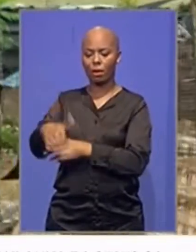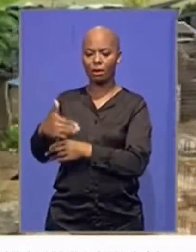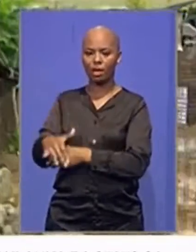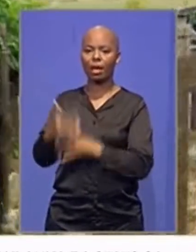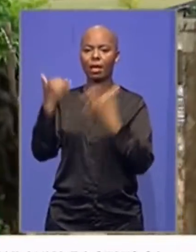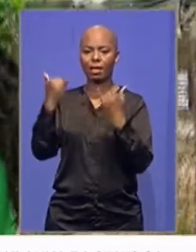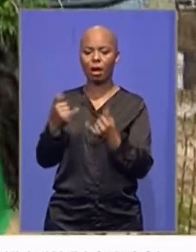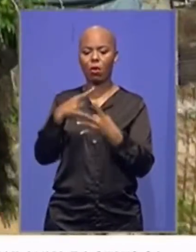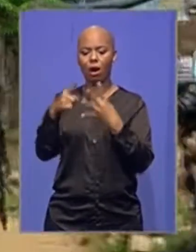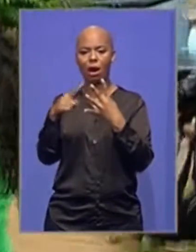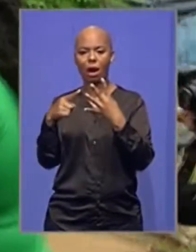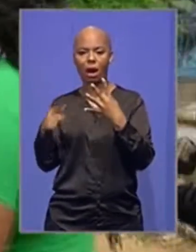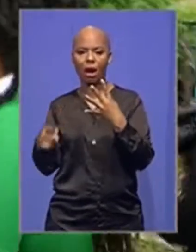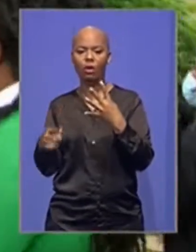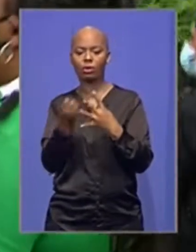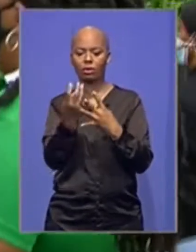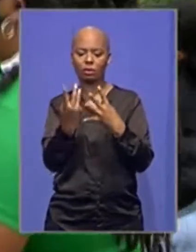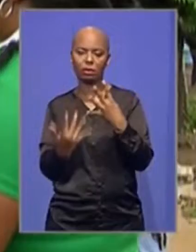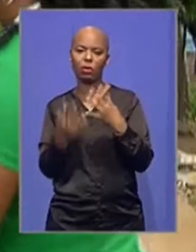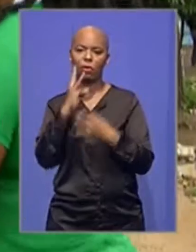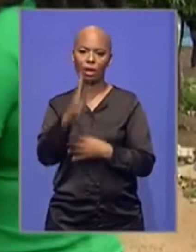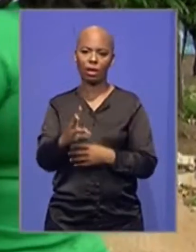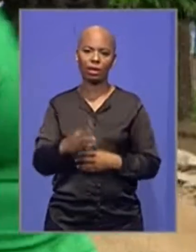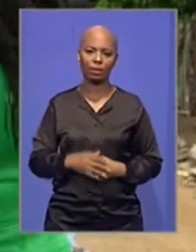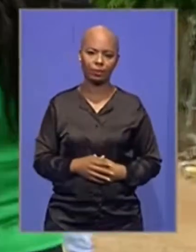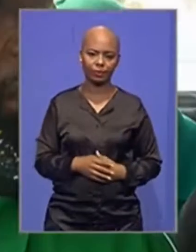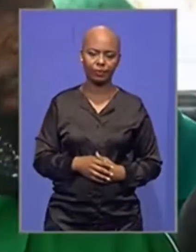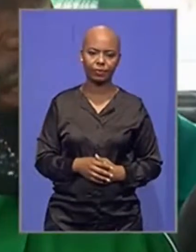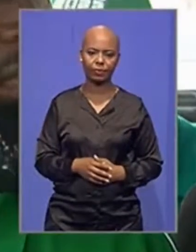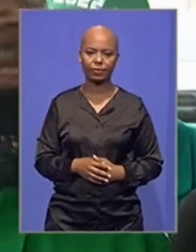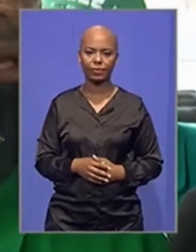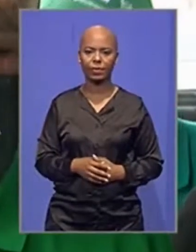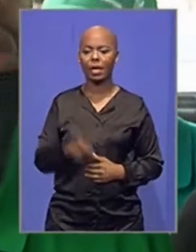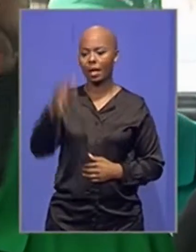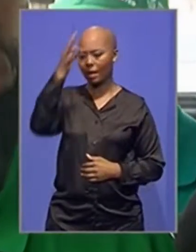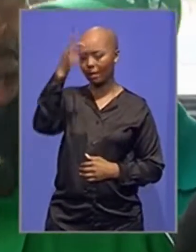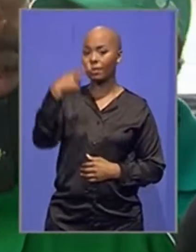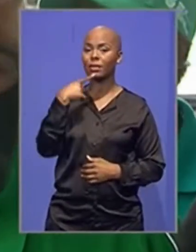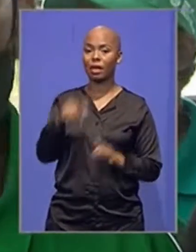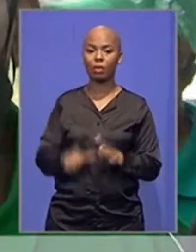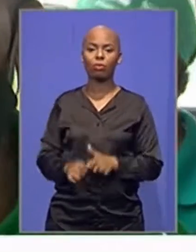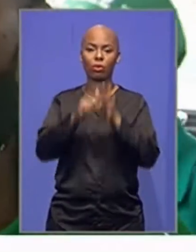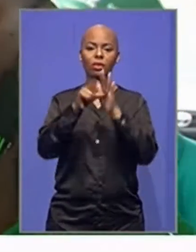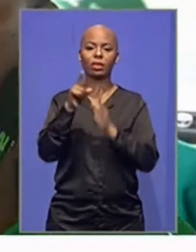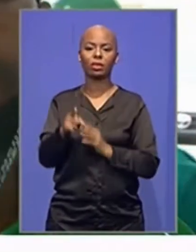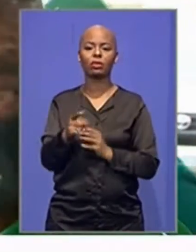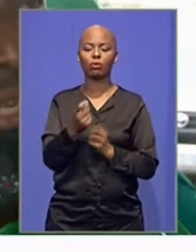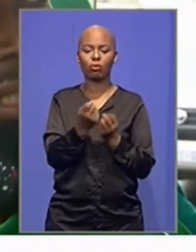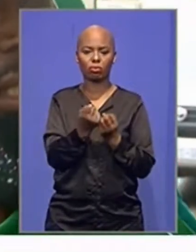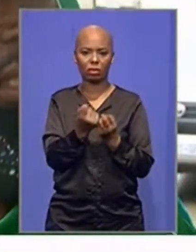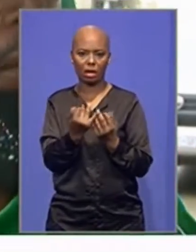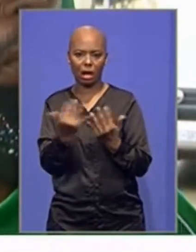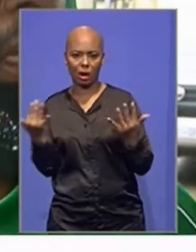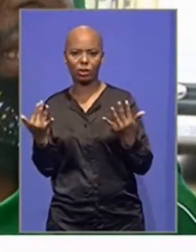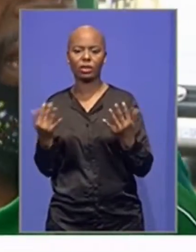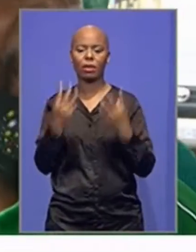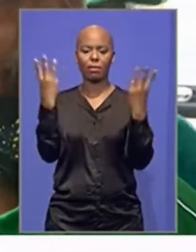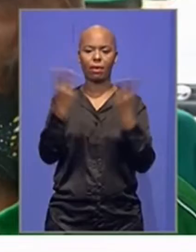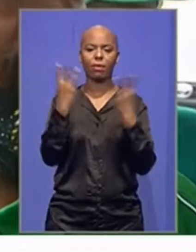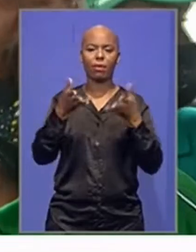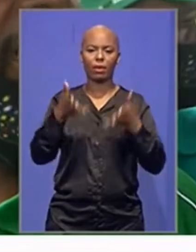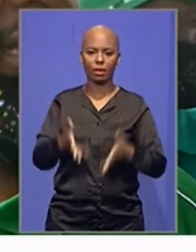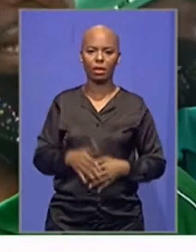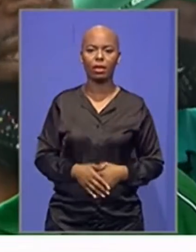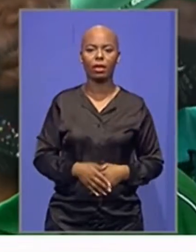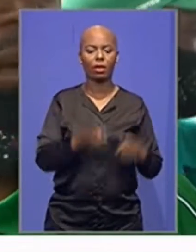anaha leho tabuti tedi. Your universities, your businesses would want to know the changes and the